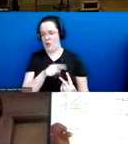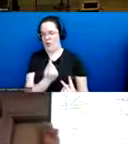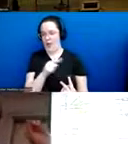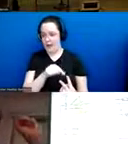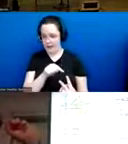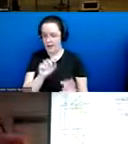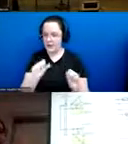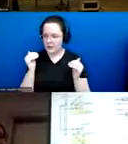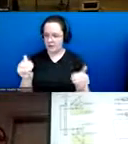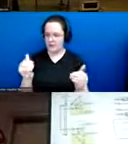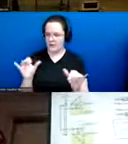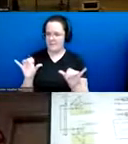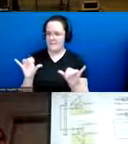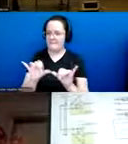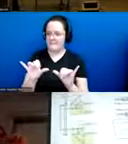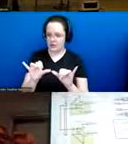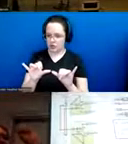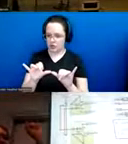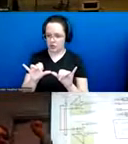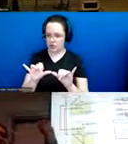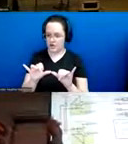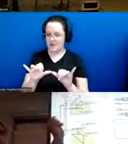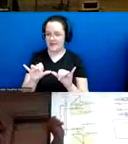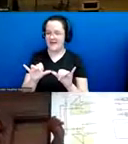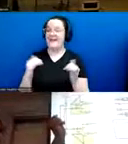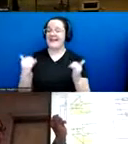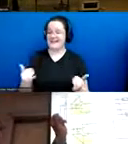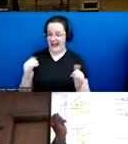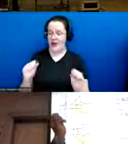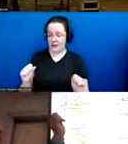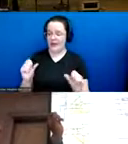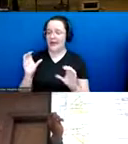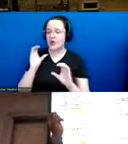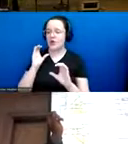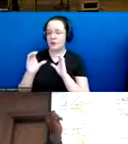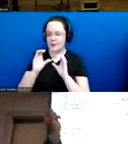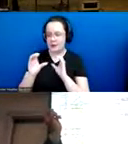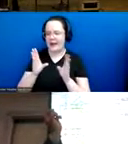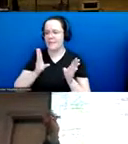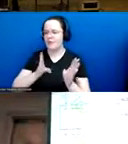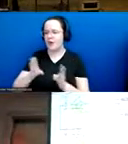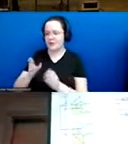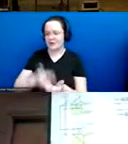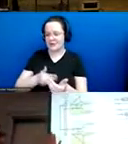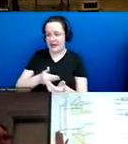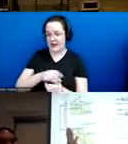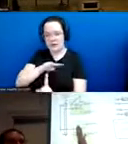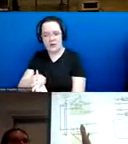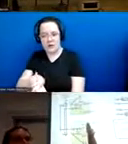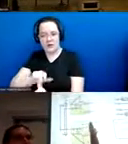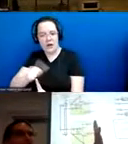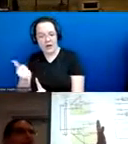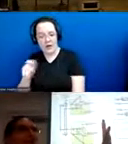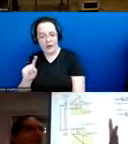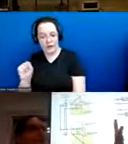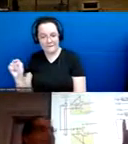measurement, you can then communicate a preparation state that you can apply to the other photon that can be, for